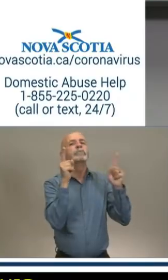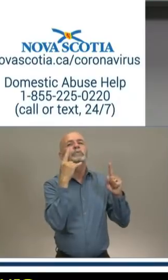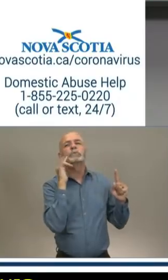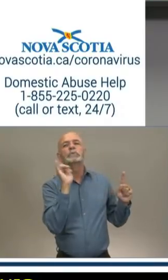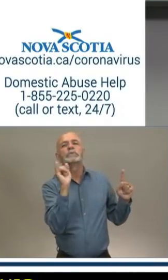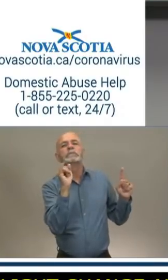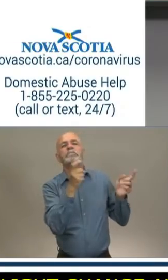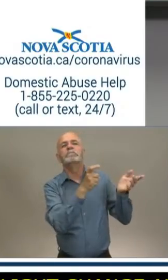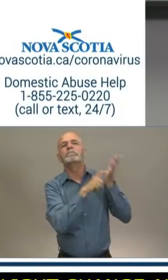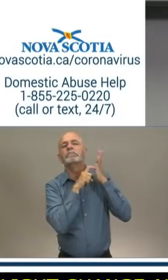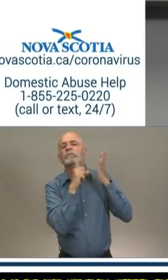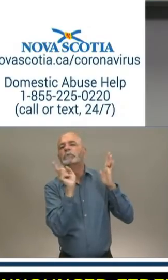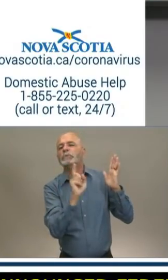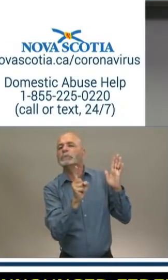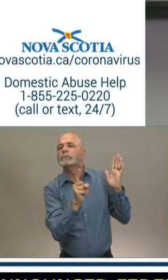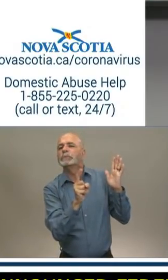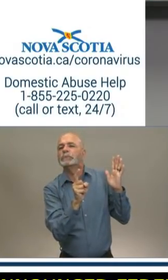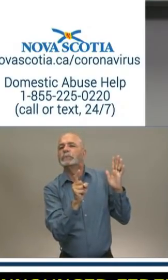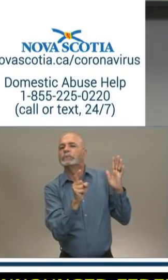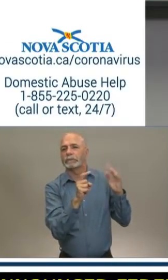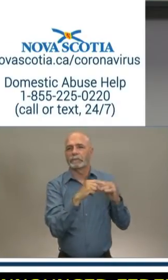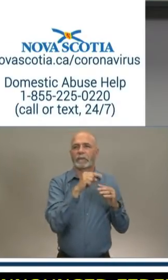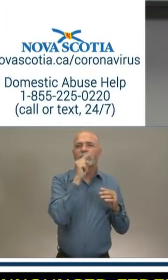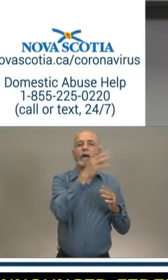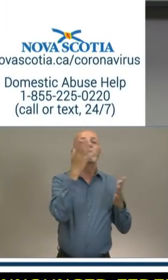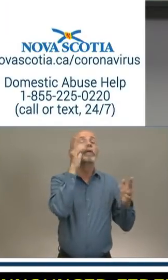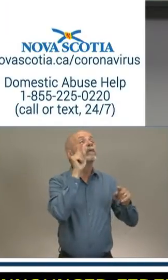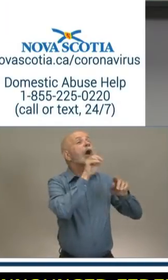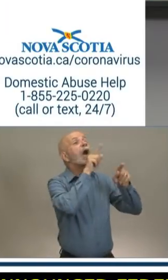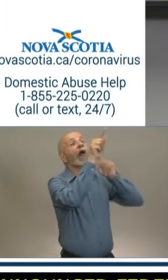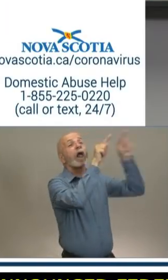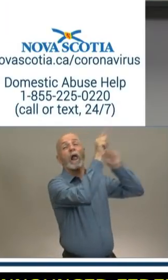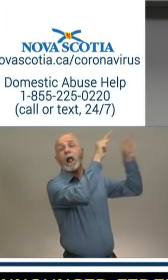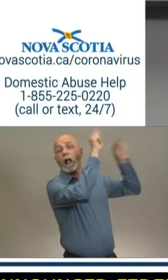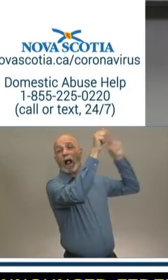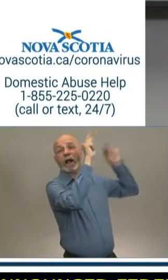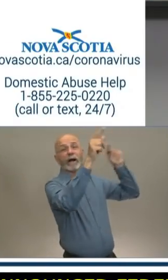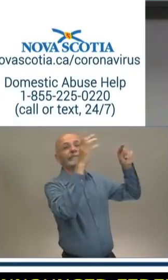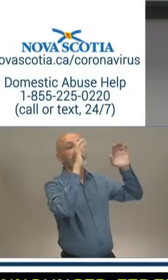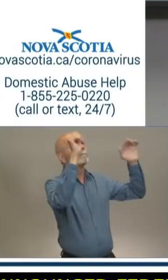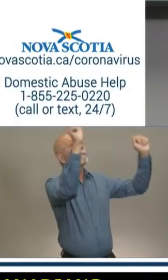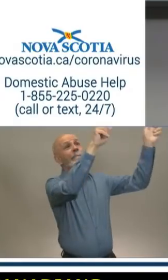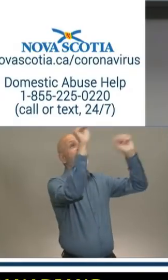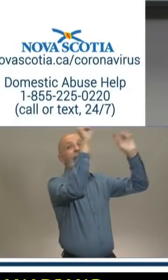Canadians who are abroad and returning to Canada as of July the 6th.